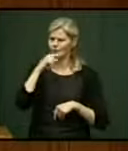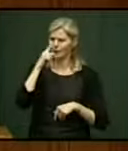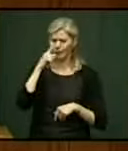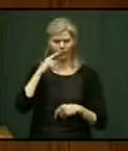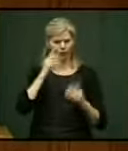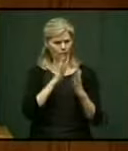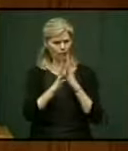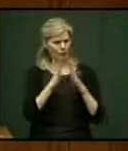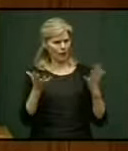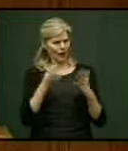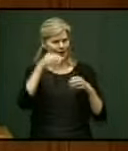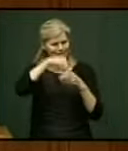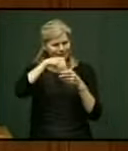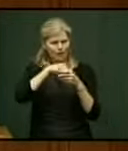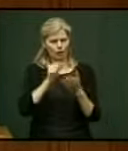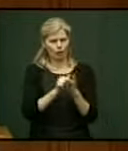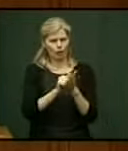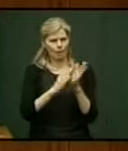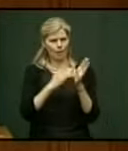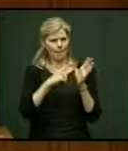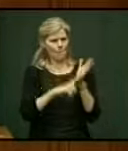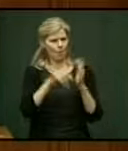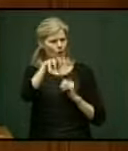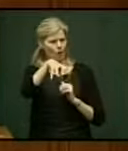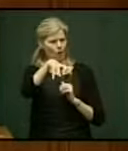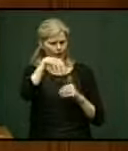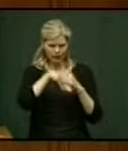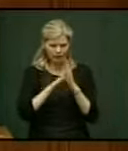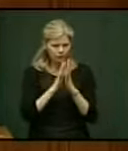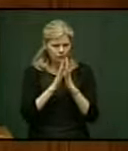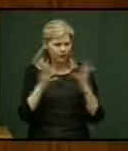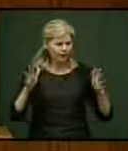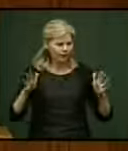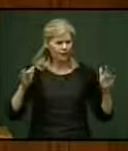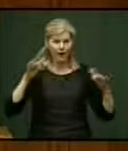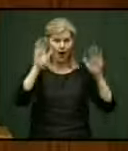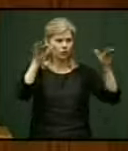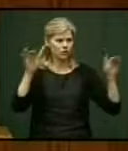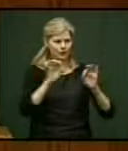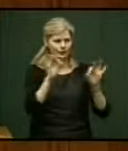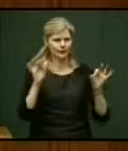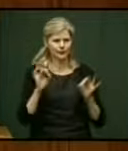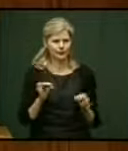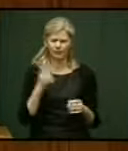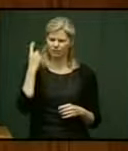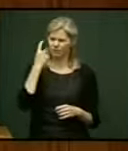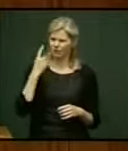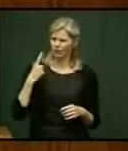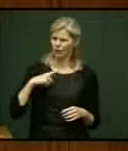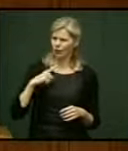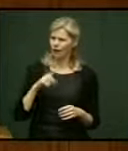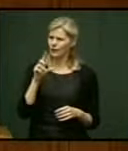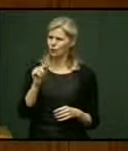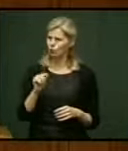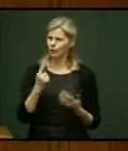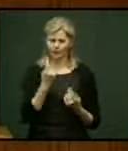mall? And how it could be less costly for each and every person to